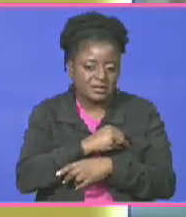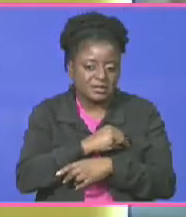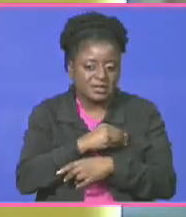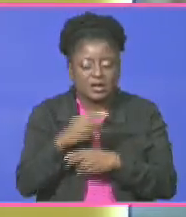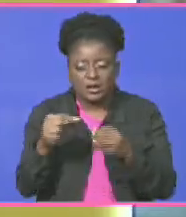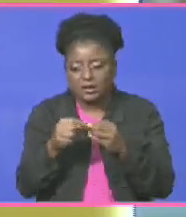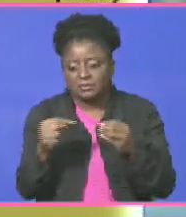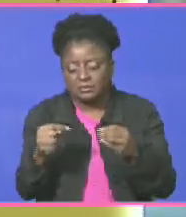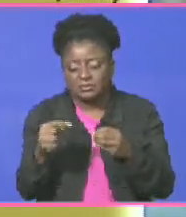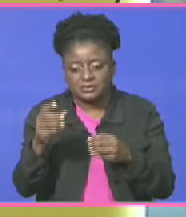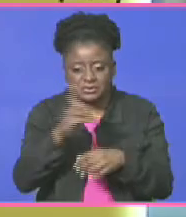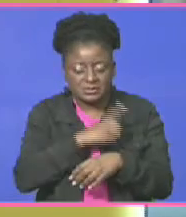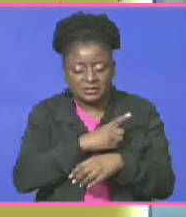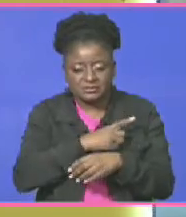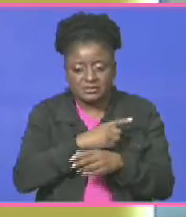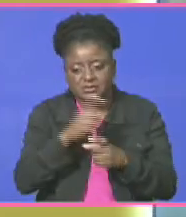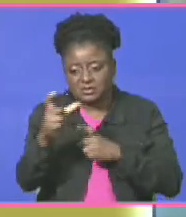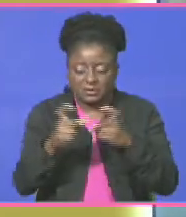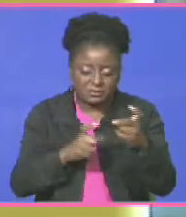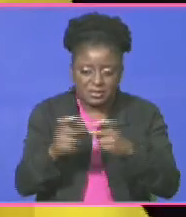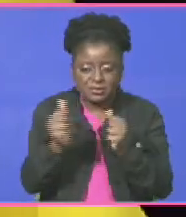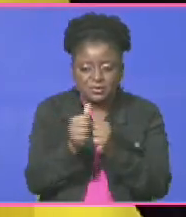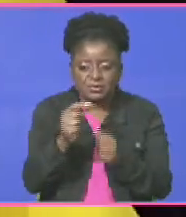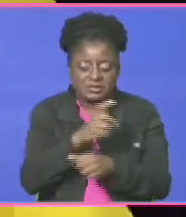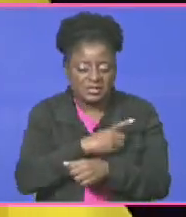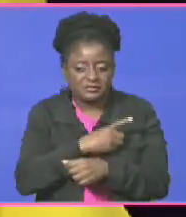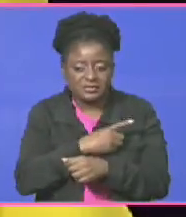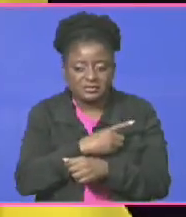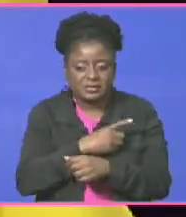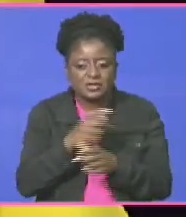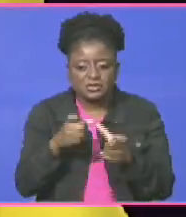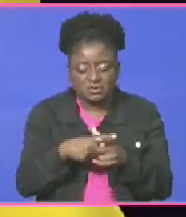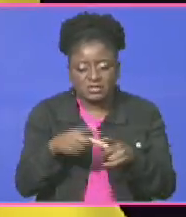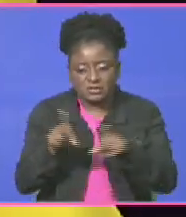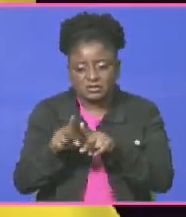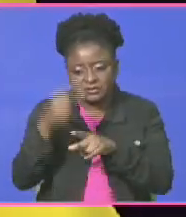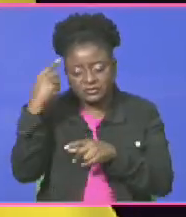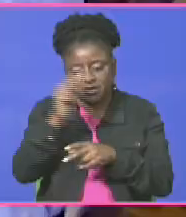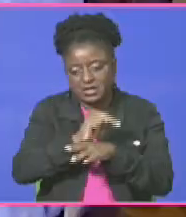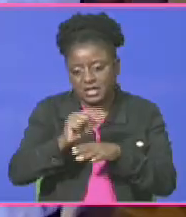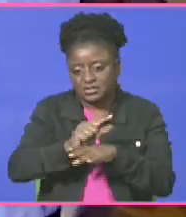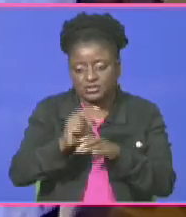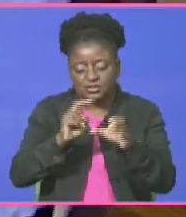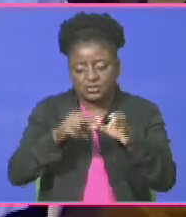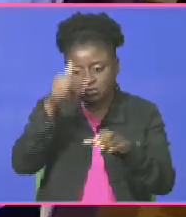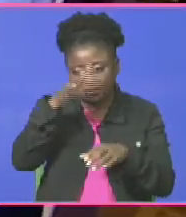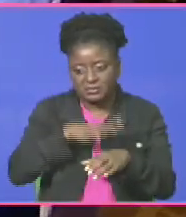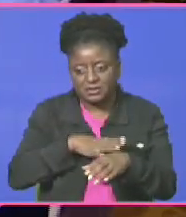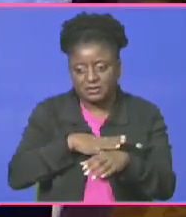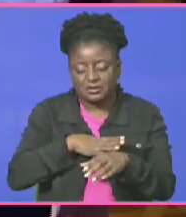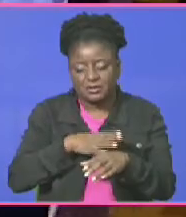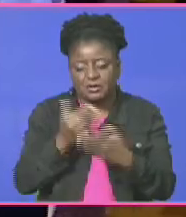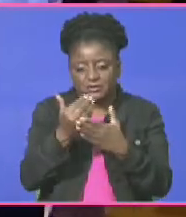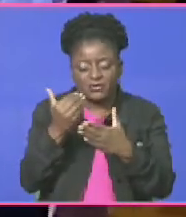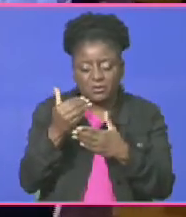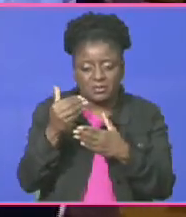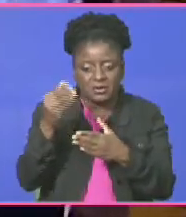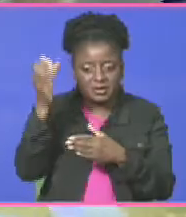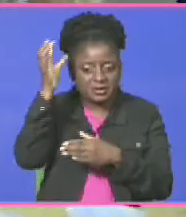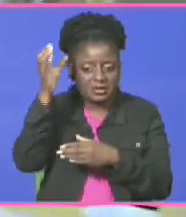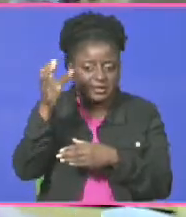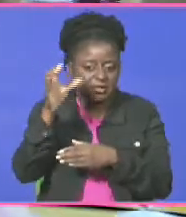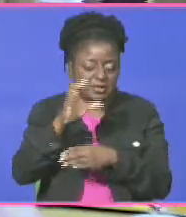also be featured prominently. The race for the national chairman is also expected to be a hotly contested one, with former Cabinet Minister